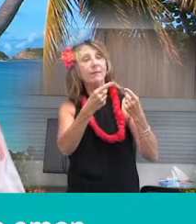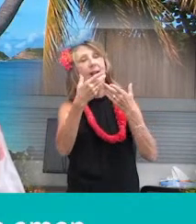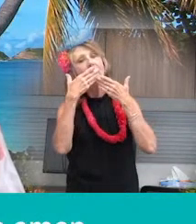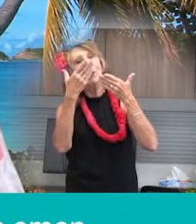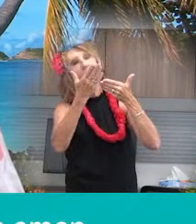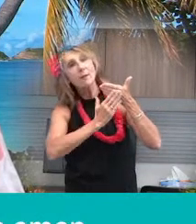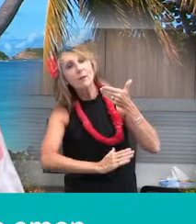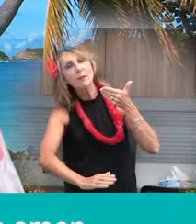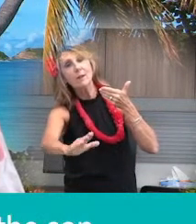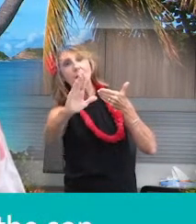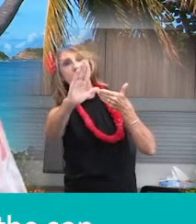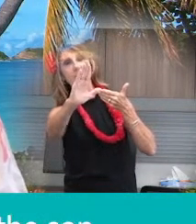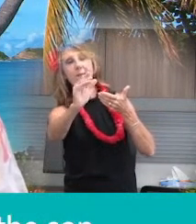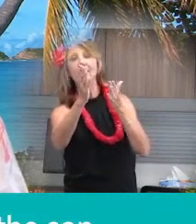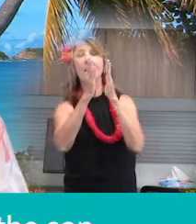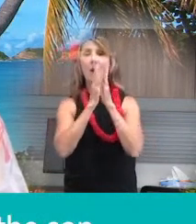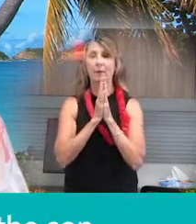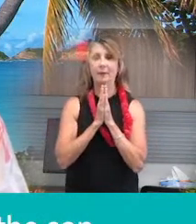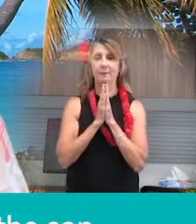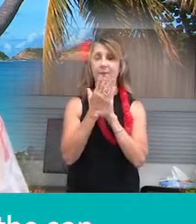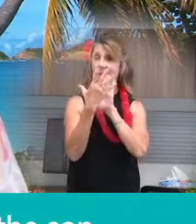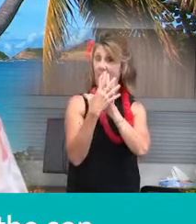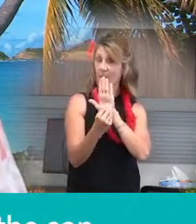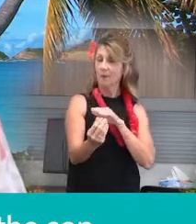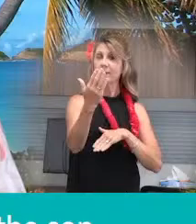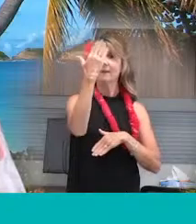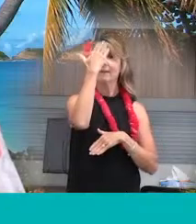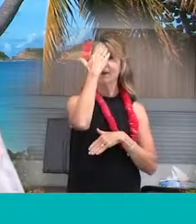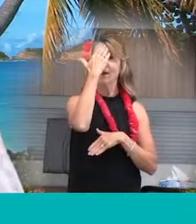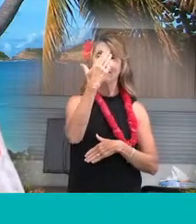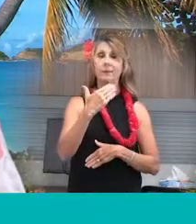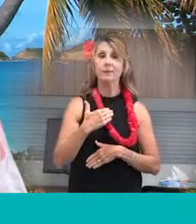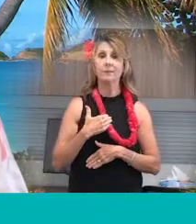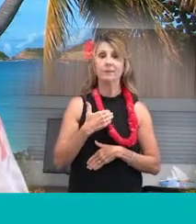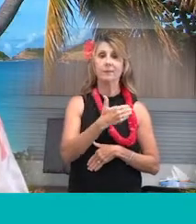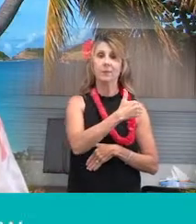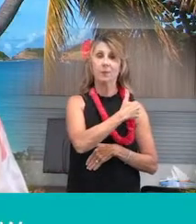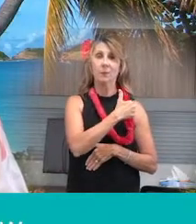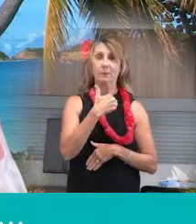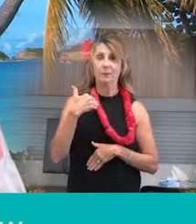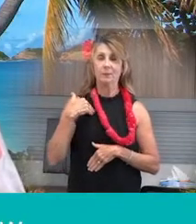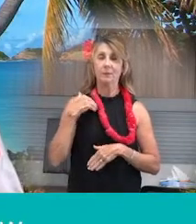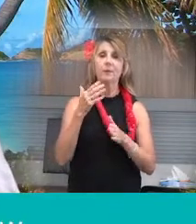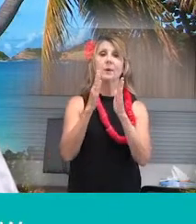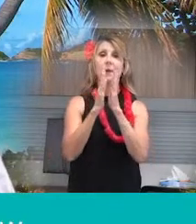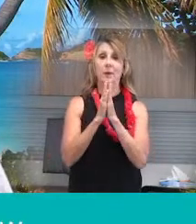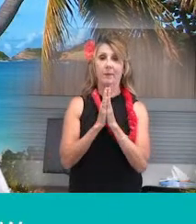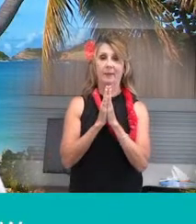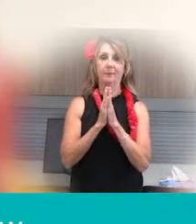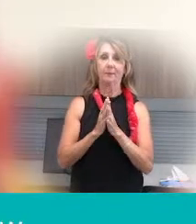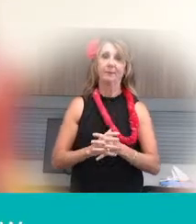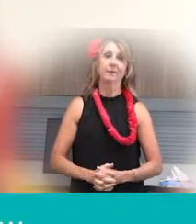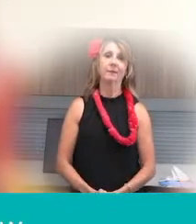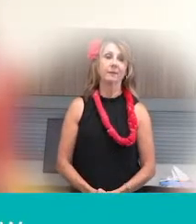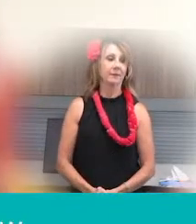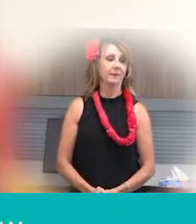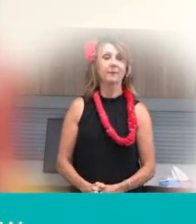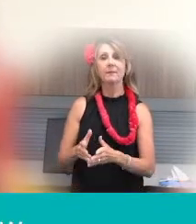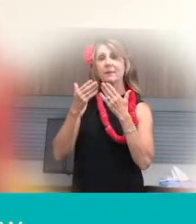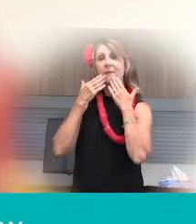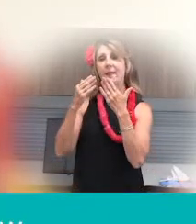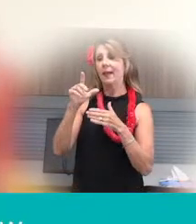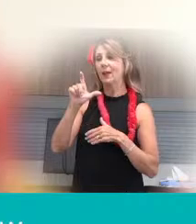be. Amen. In the name of the Father, and of the Son, and of the Holy Spirit. Amen. Thanks,